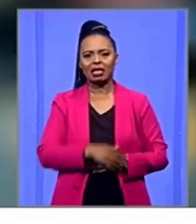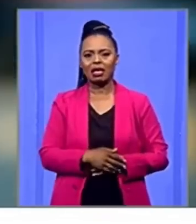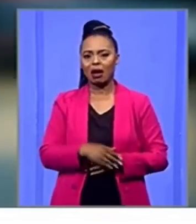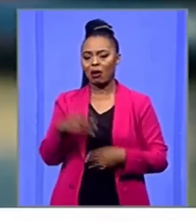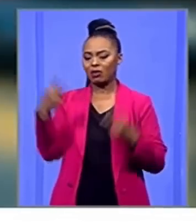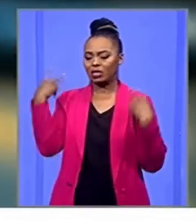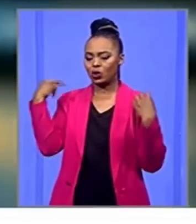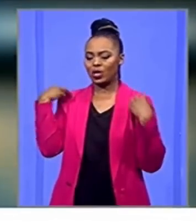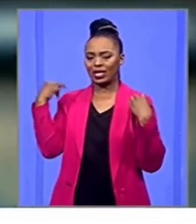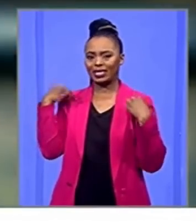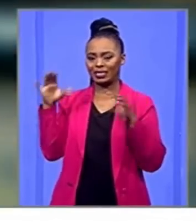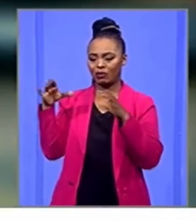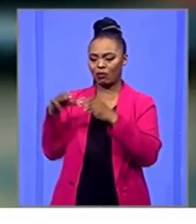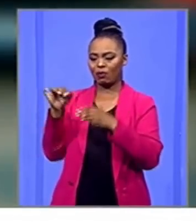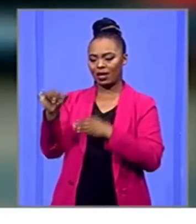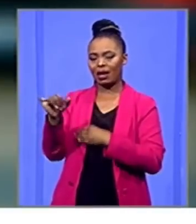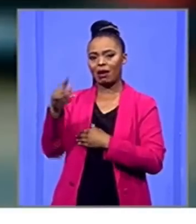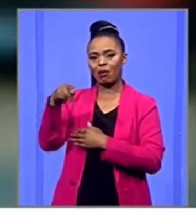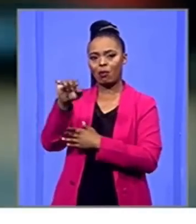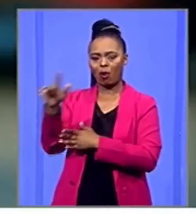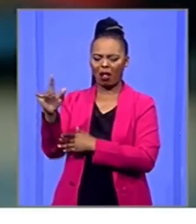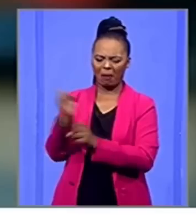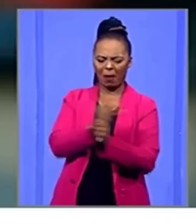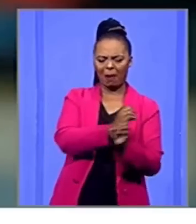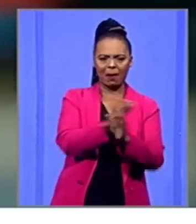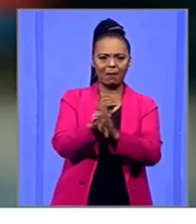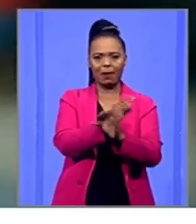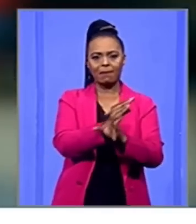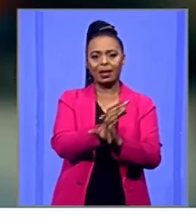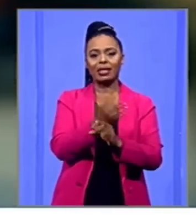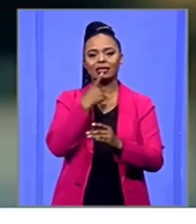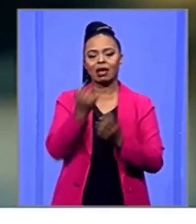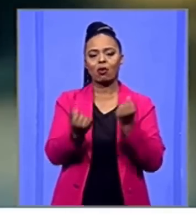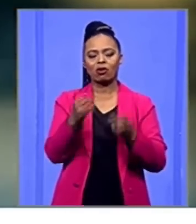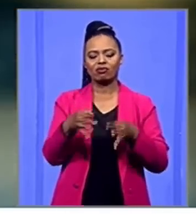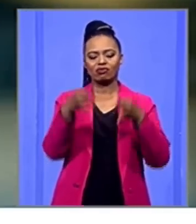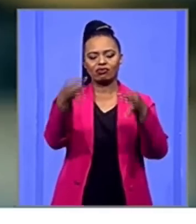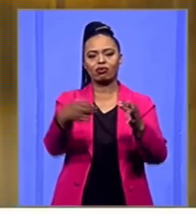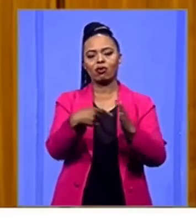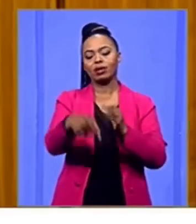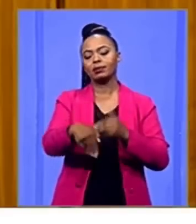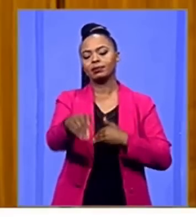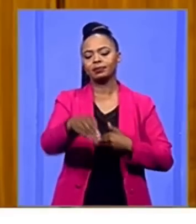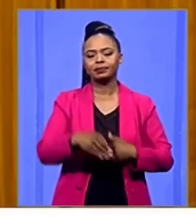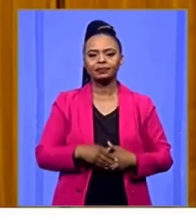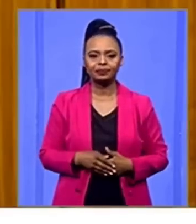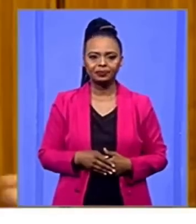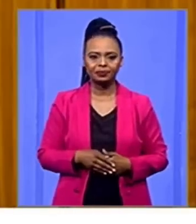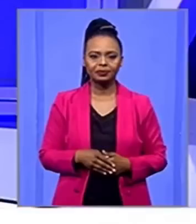kgopelo ya peile di šutišeditšwe go ya mafelelong a beke ye.